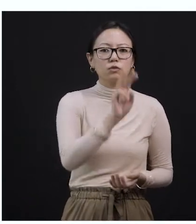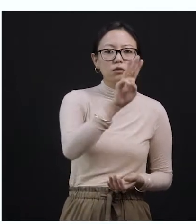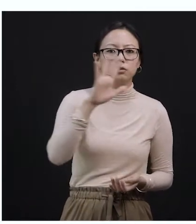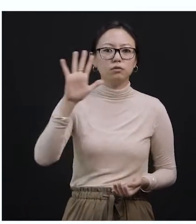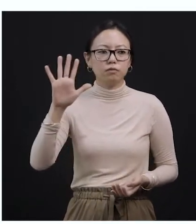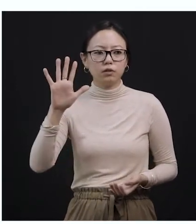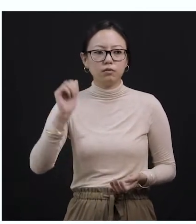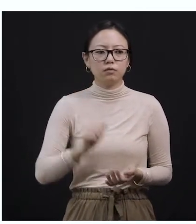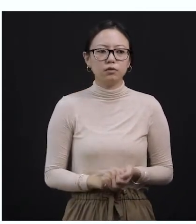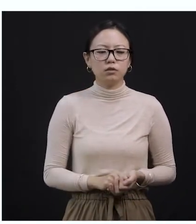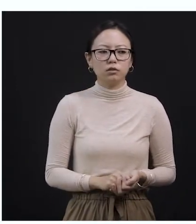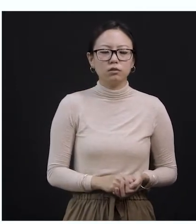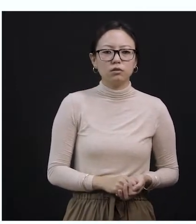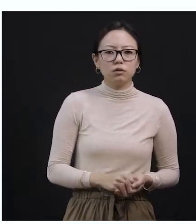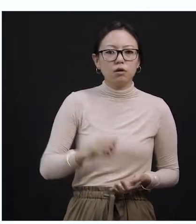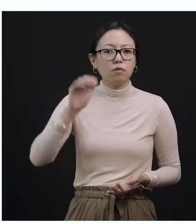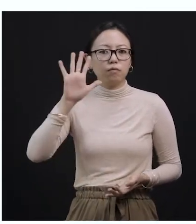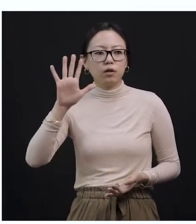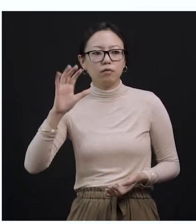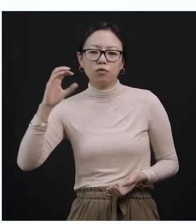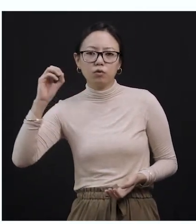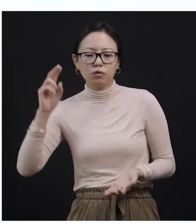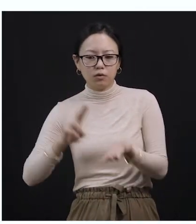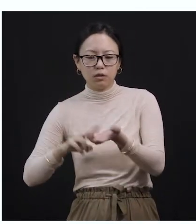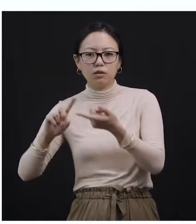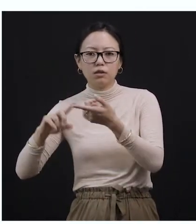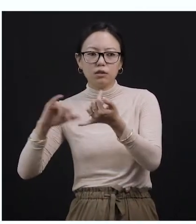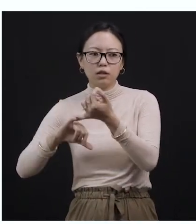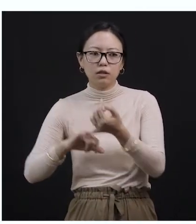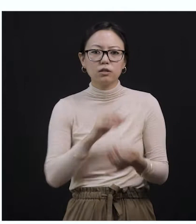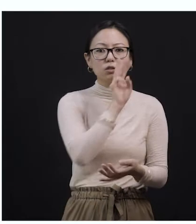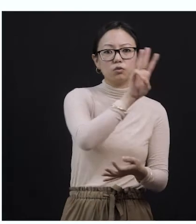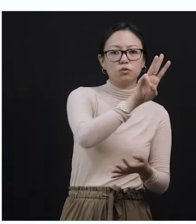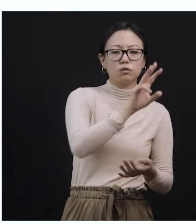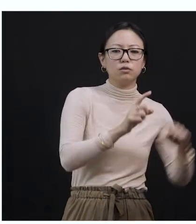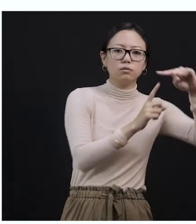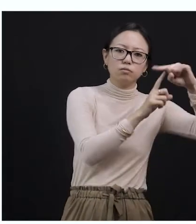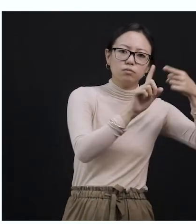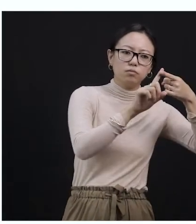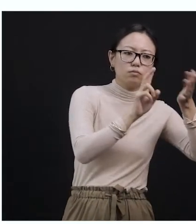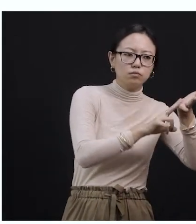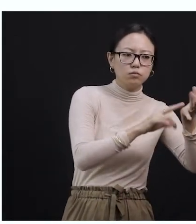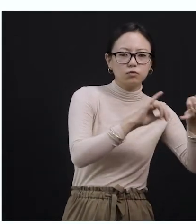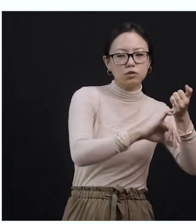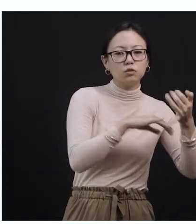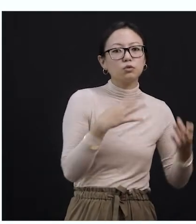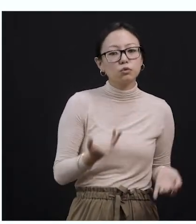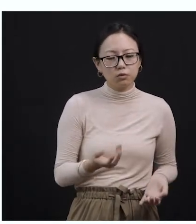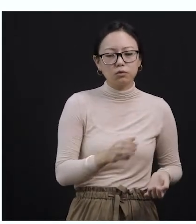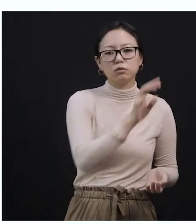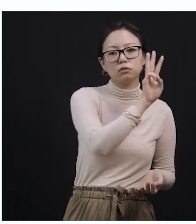place. 3 is in tens place. So we can read this number as 3 tens,